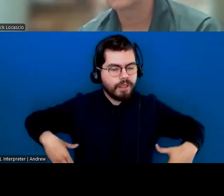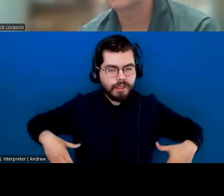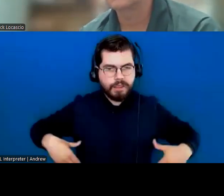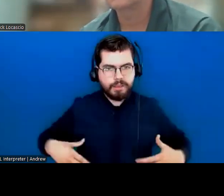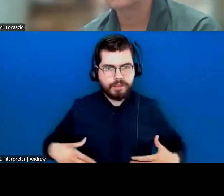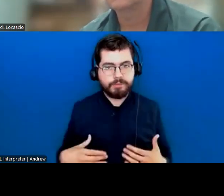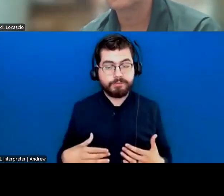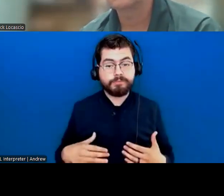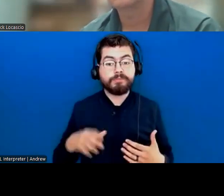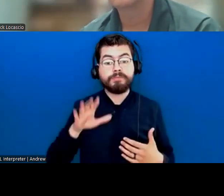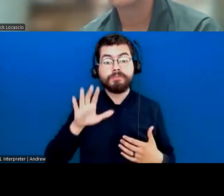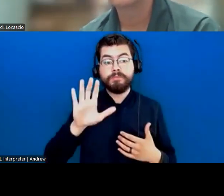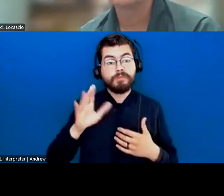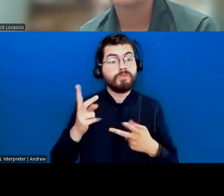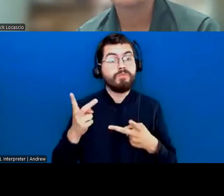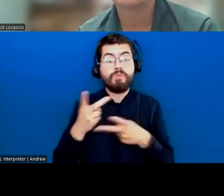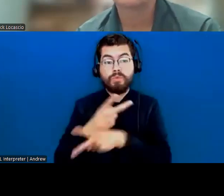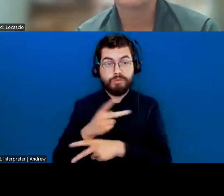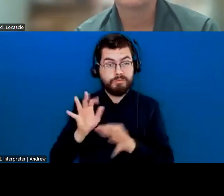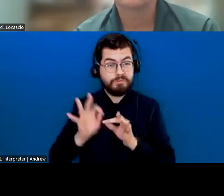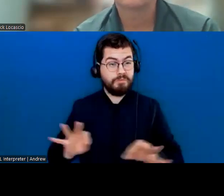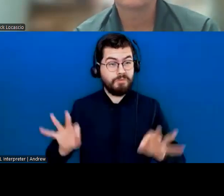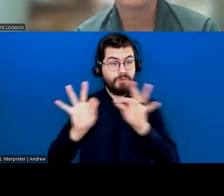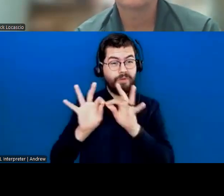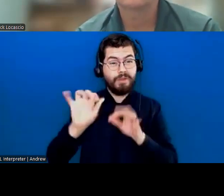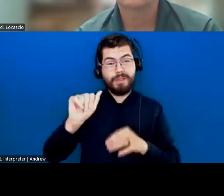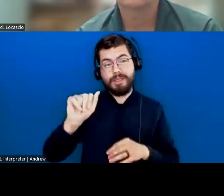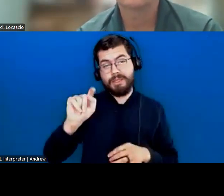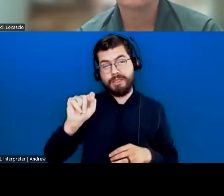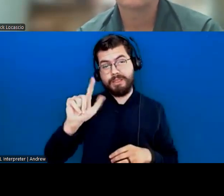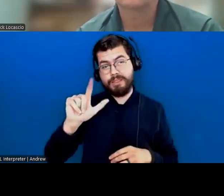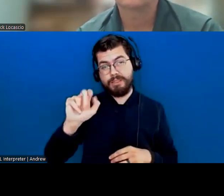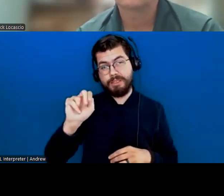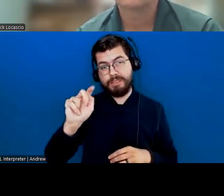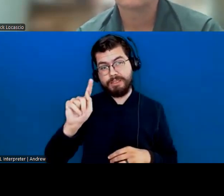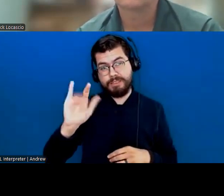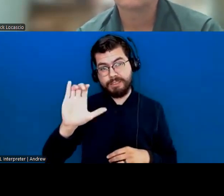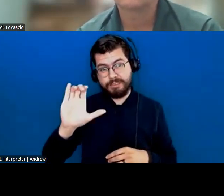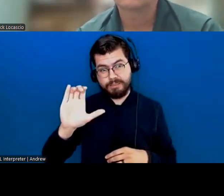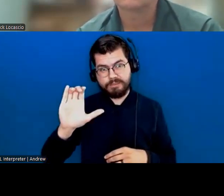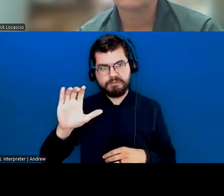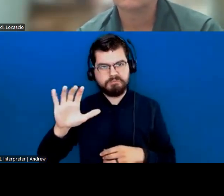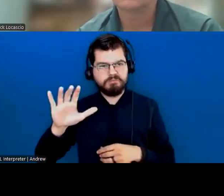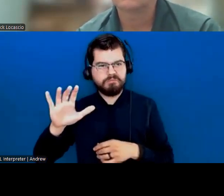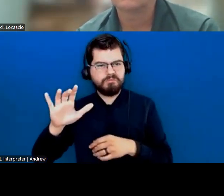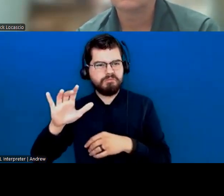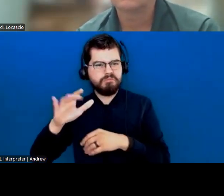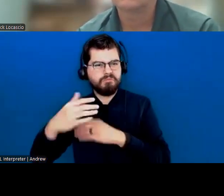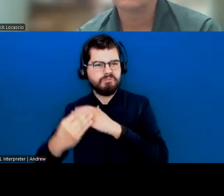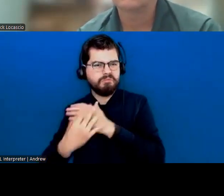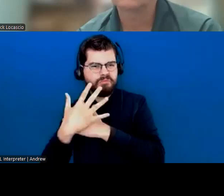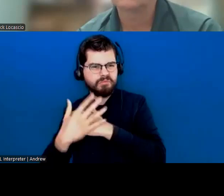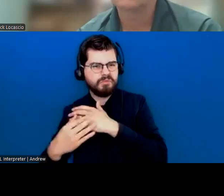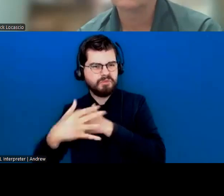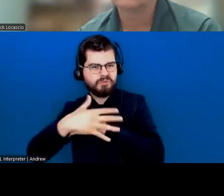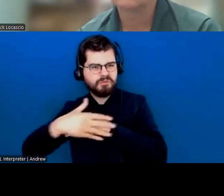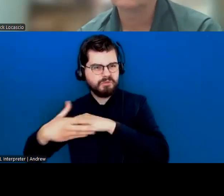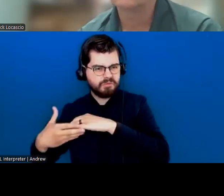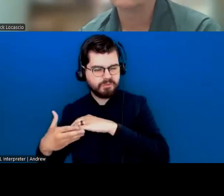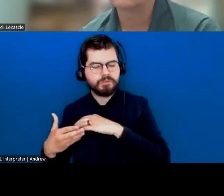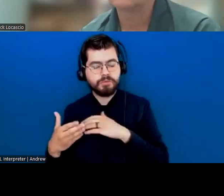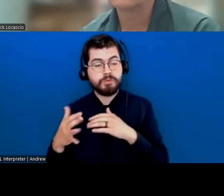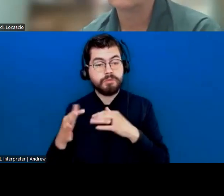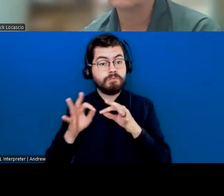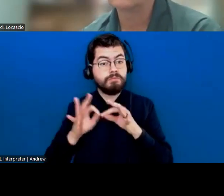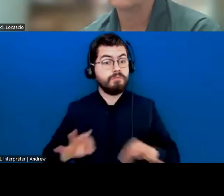landowners have to do more to get advanced regeneration of desirable species present on their sites, so that when